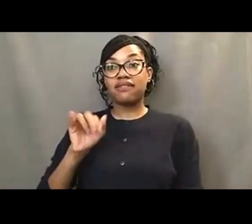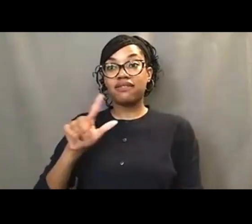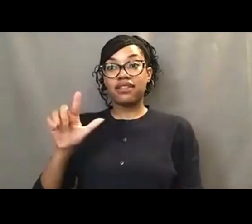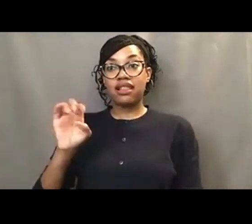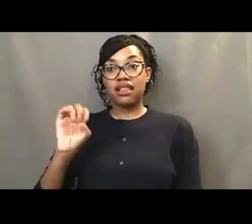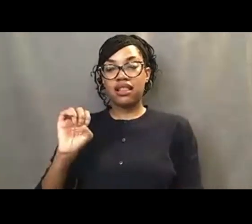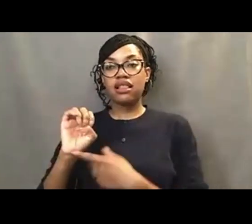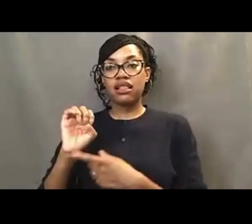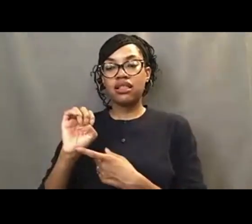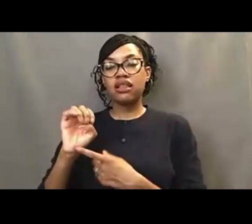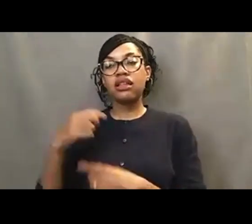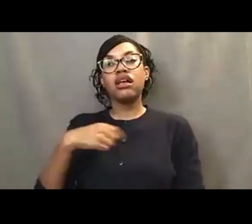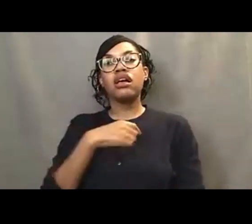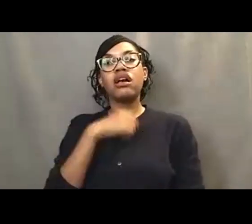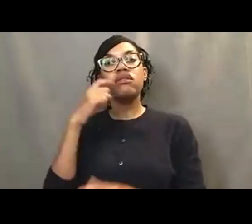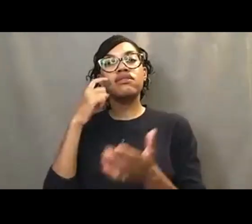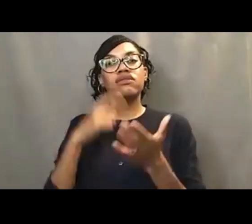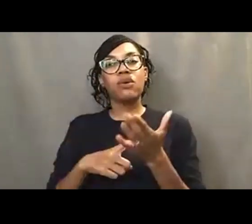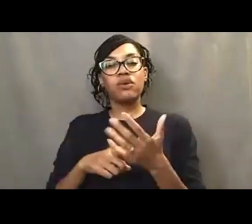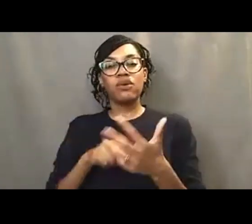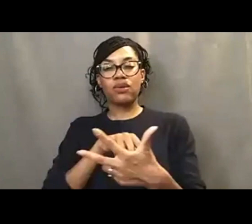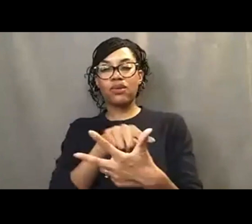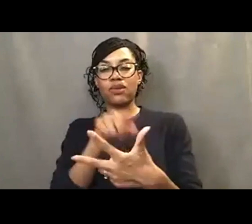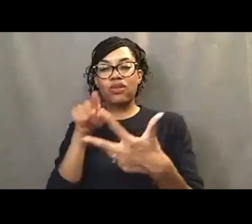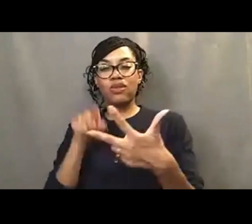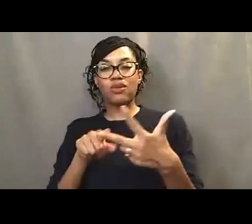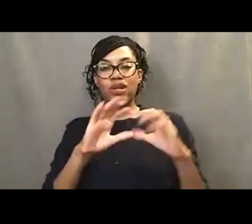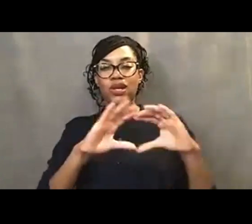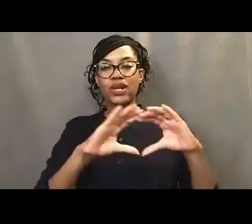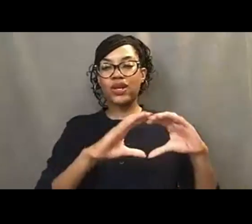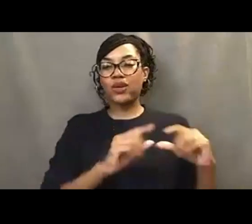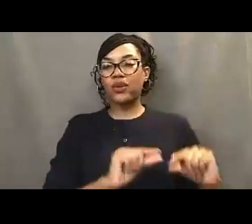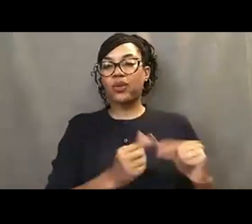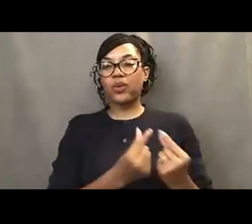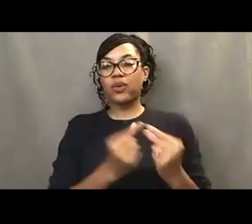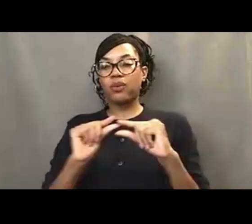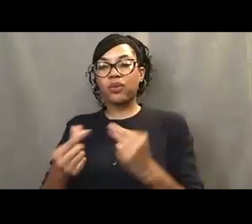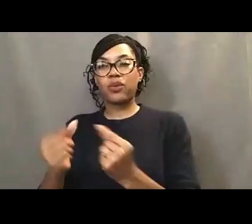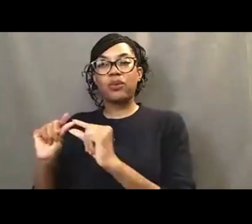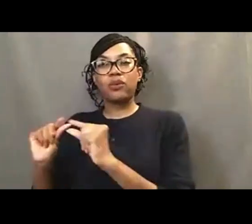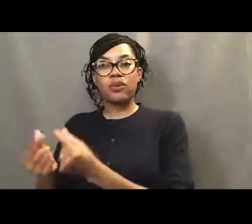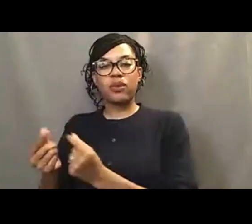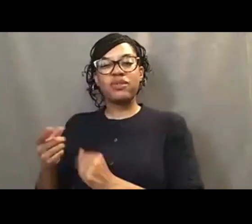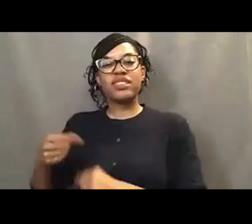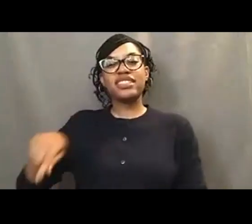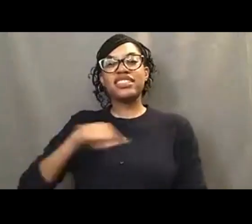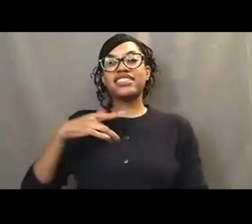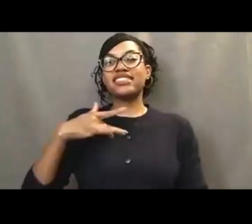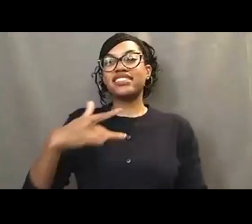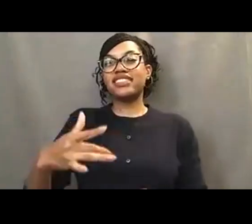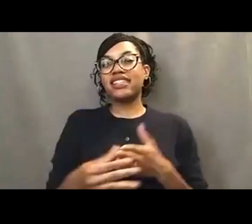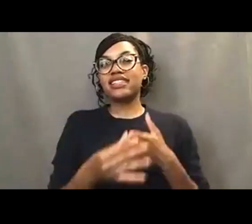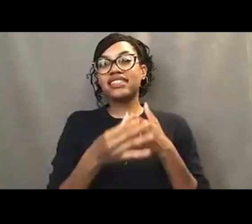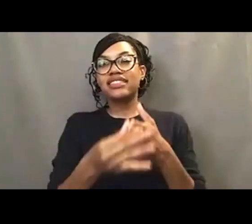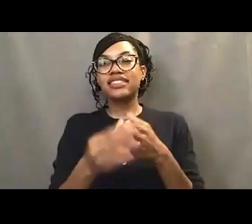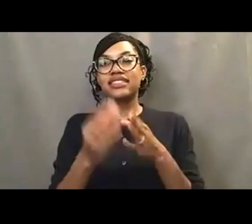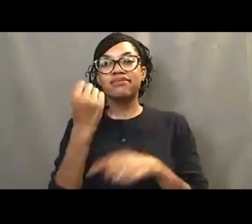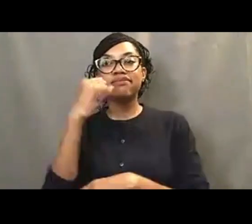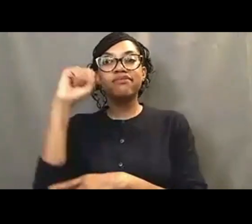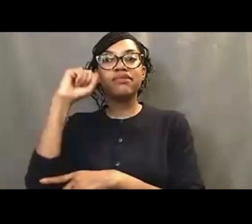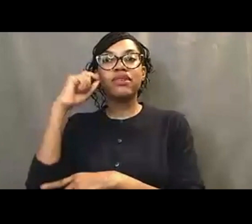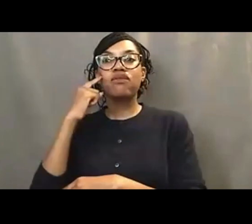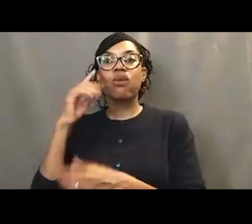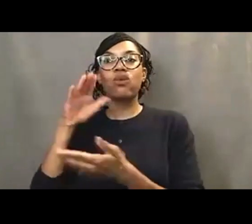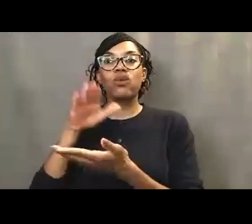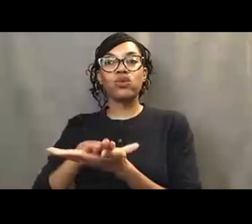that there's sort of three groups that organize around schools in Nashville. There are the people